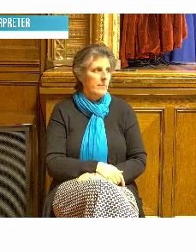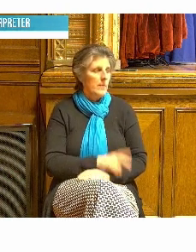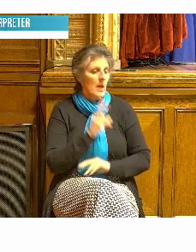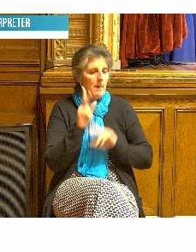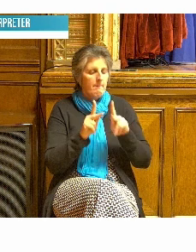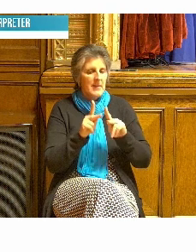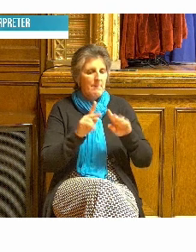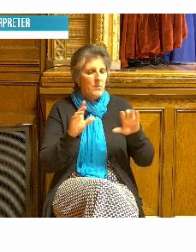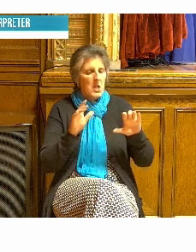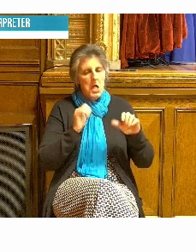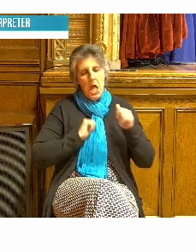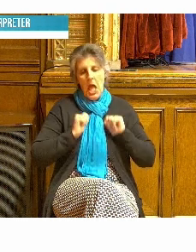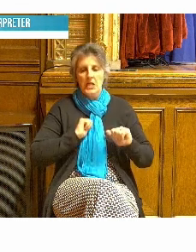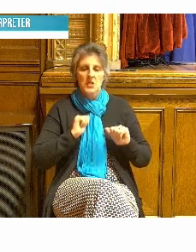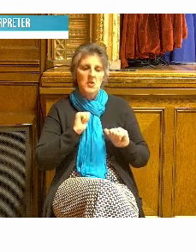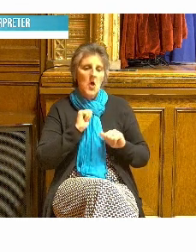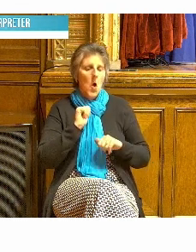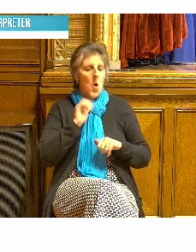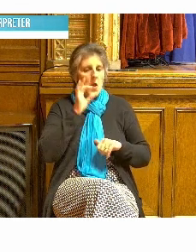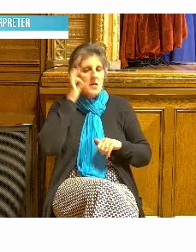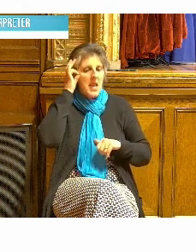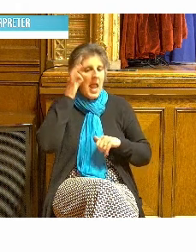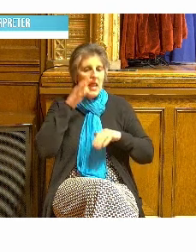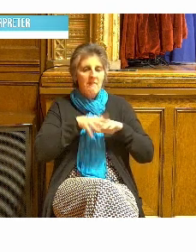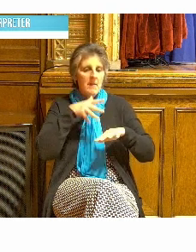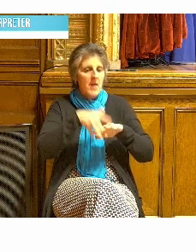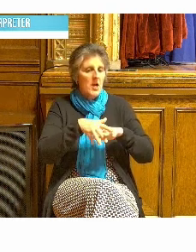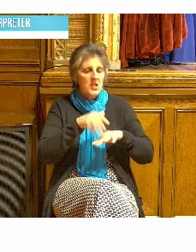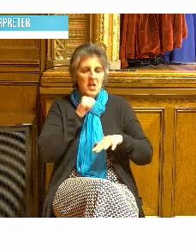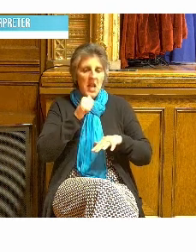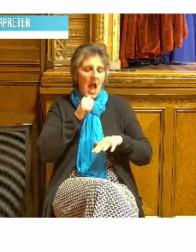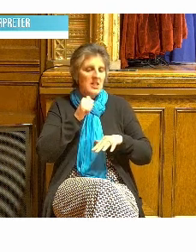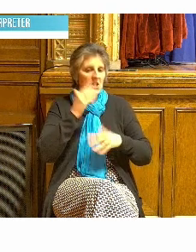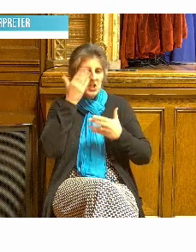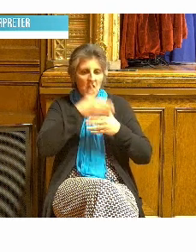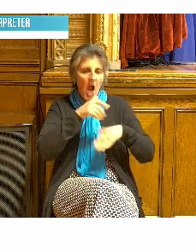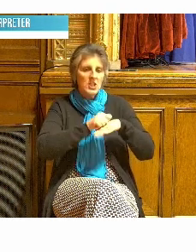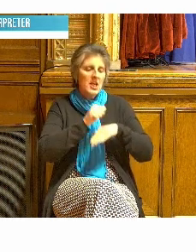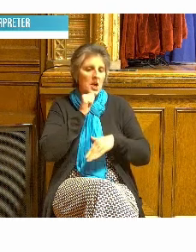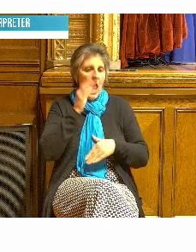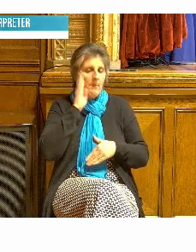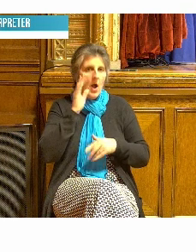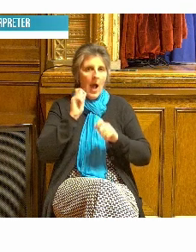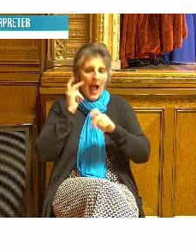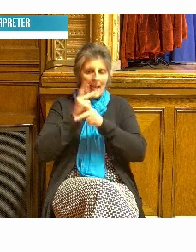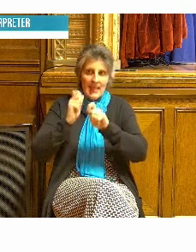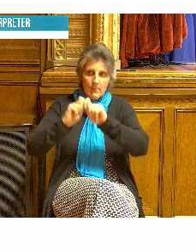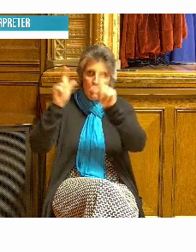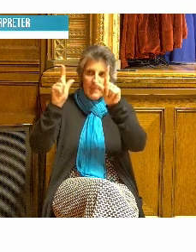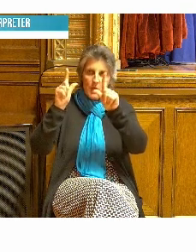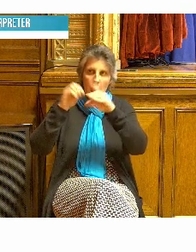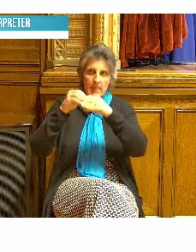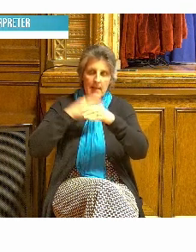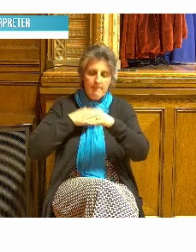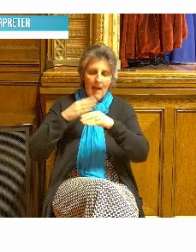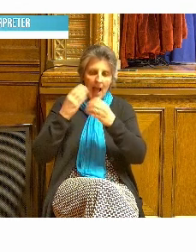People act as though Native Americans were not dark-skinned, were not brown. I keep her picture up as a legacy in my